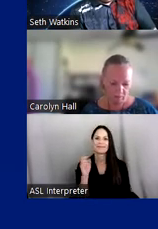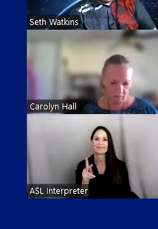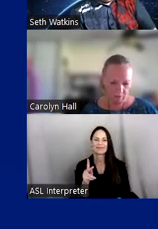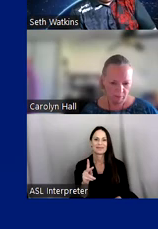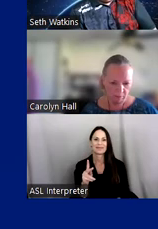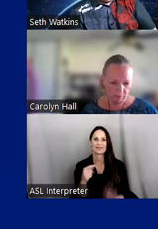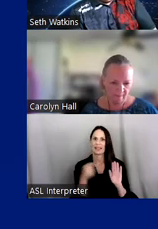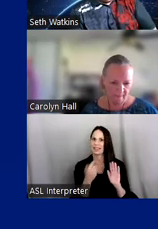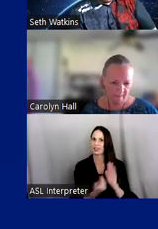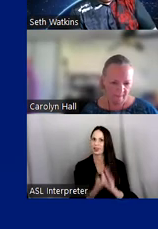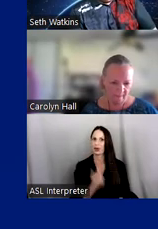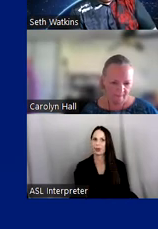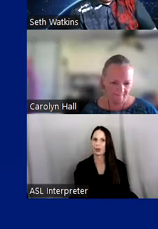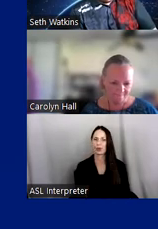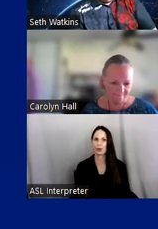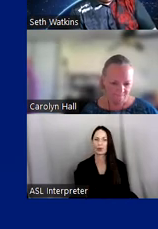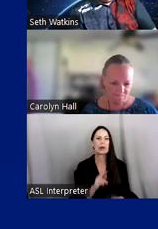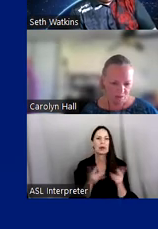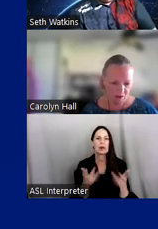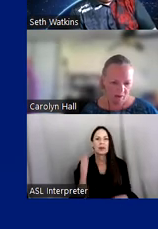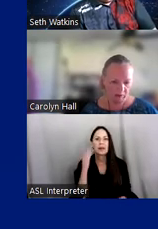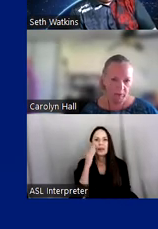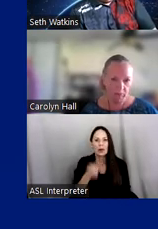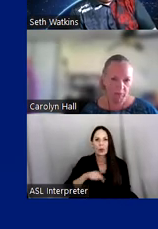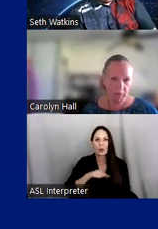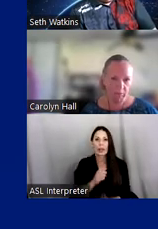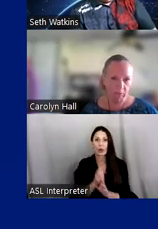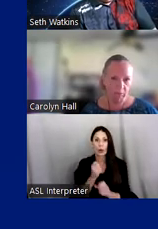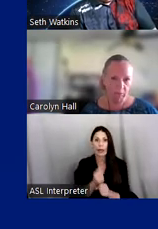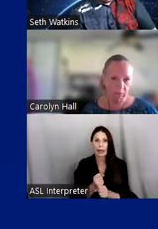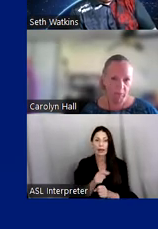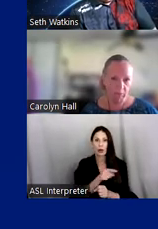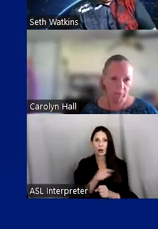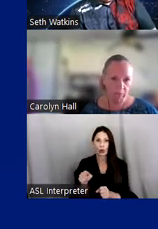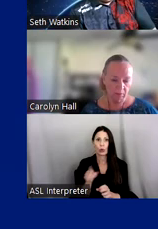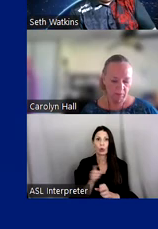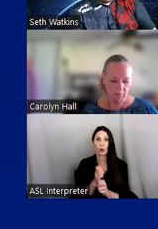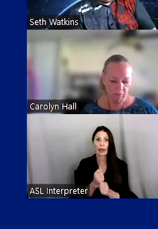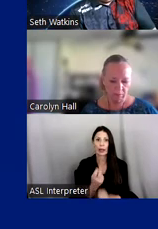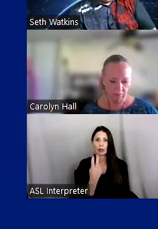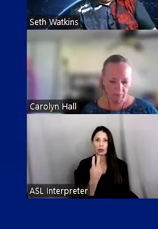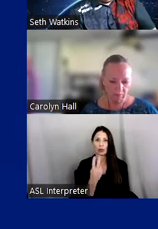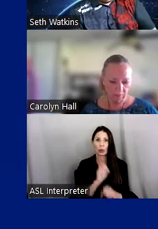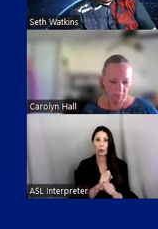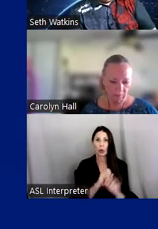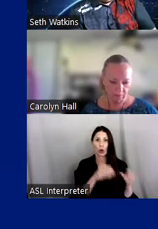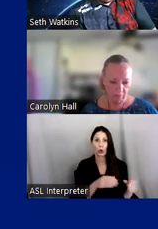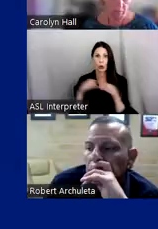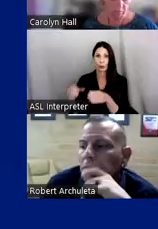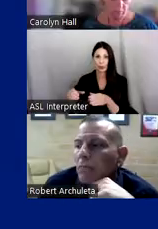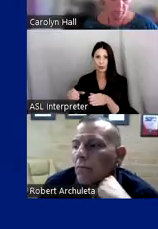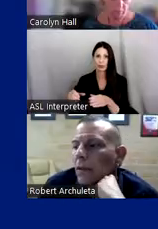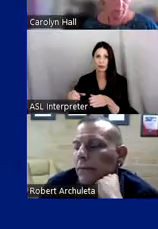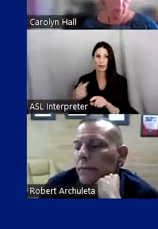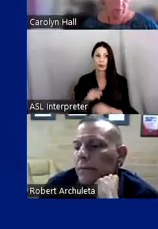is new. As folks know, we created, right, you created 2 work groups from